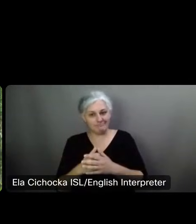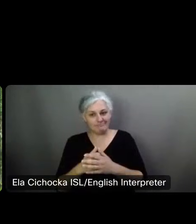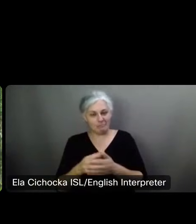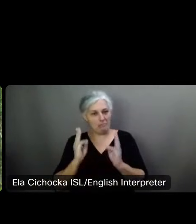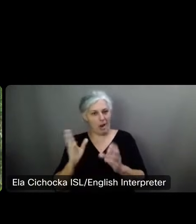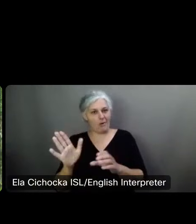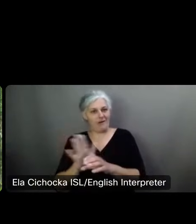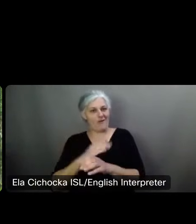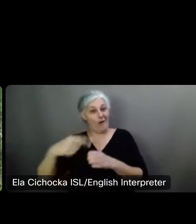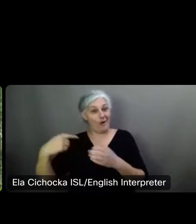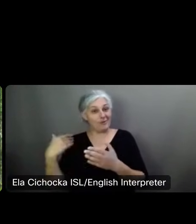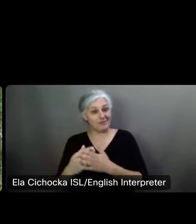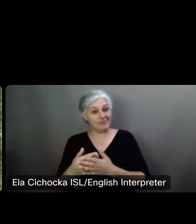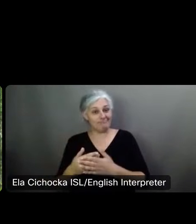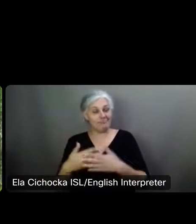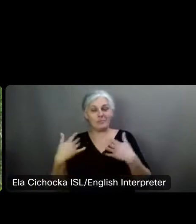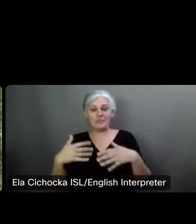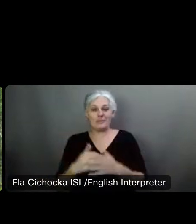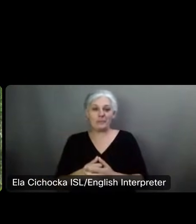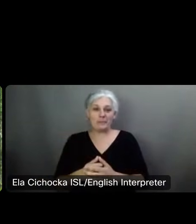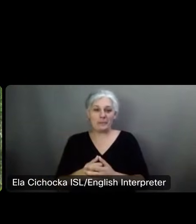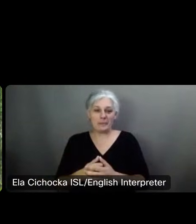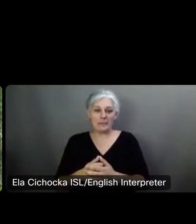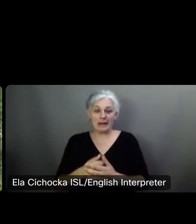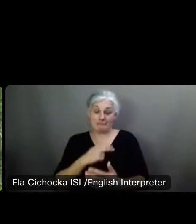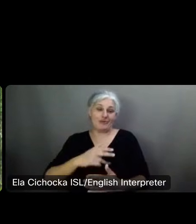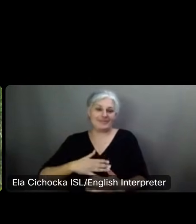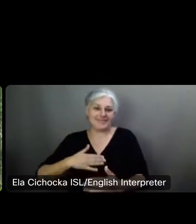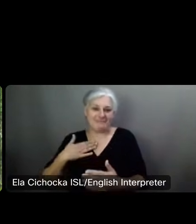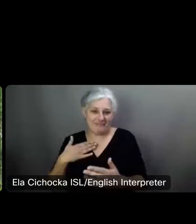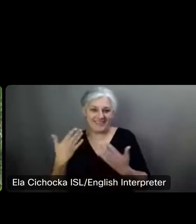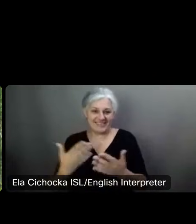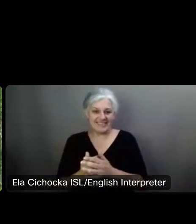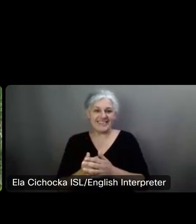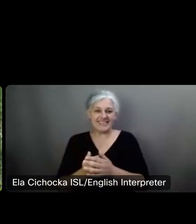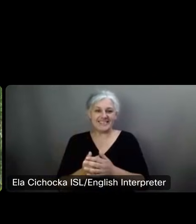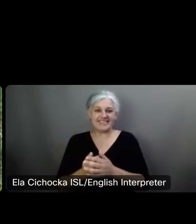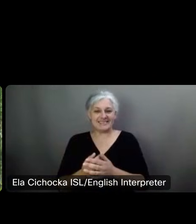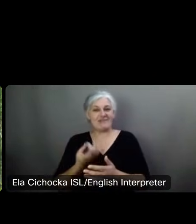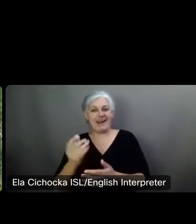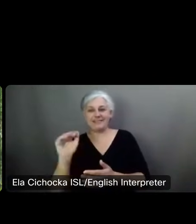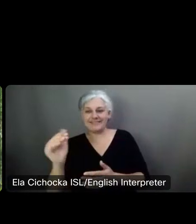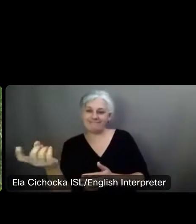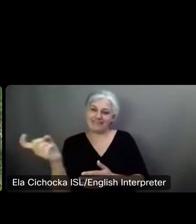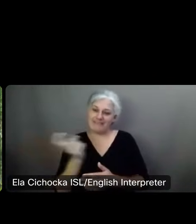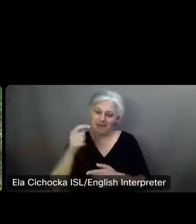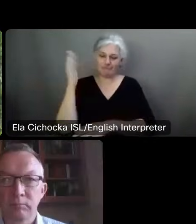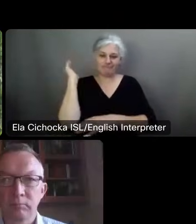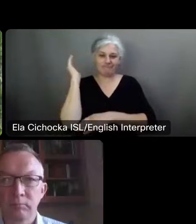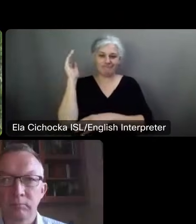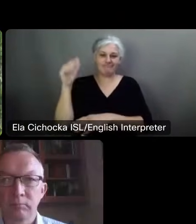as always, and it's no surprise that we ask you to present on the session this